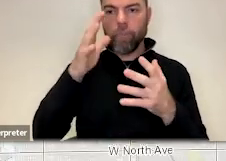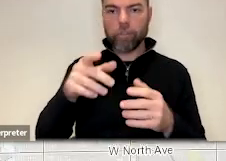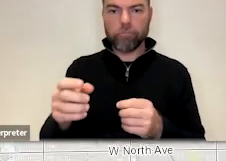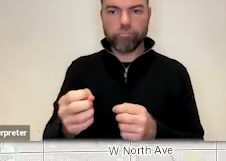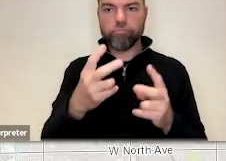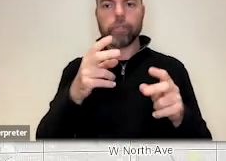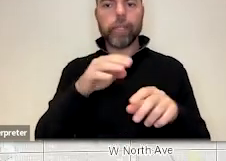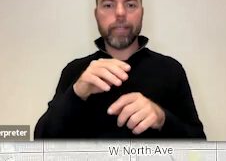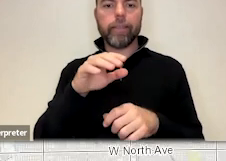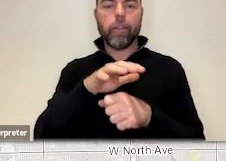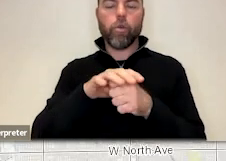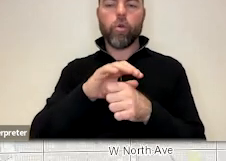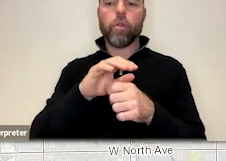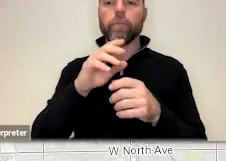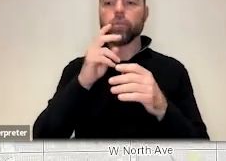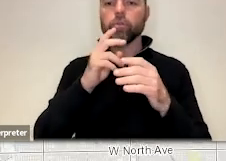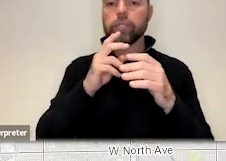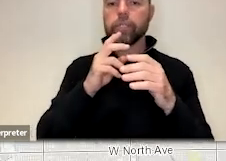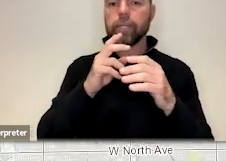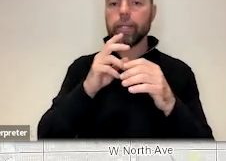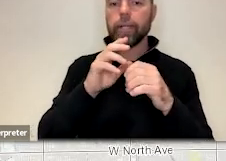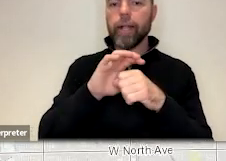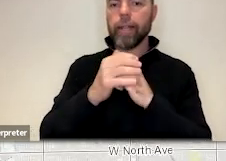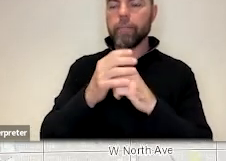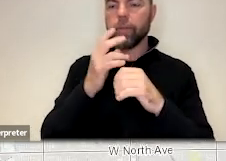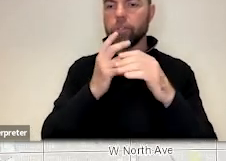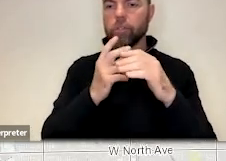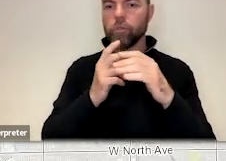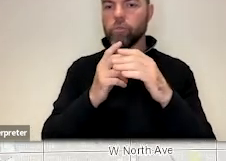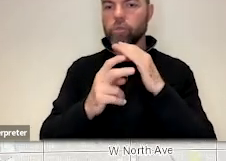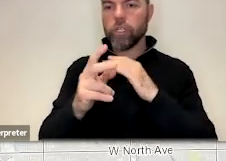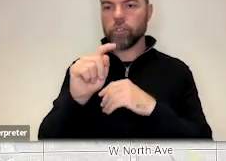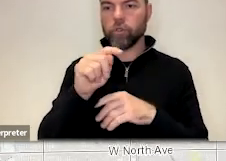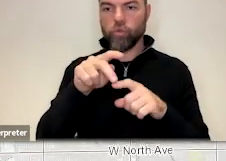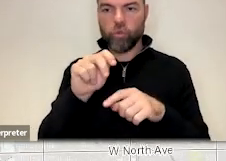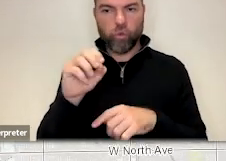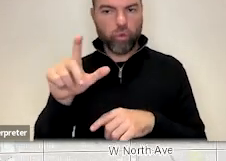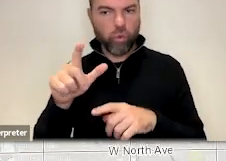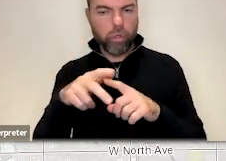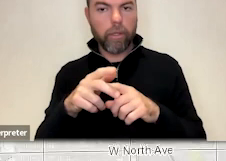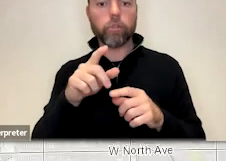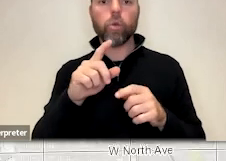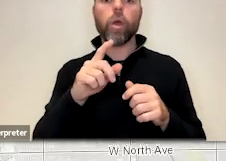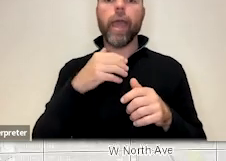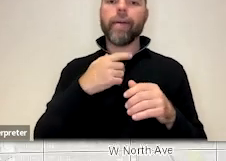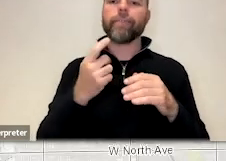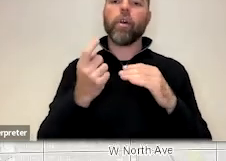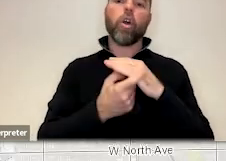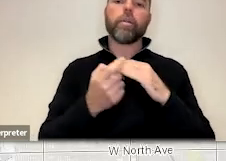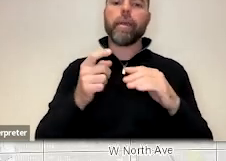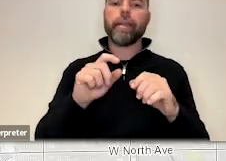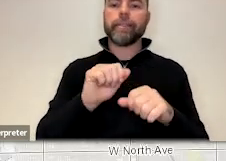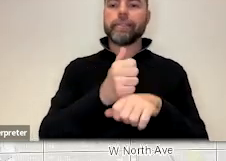tool. There is a default set. So when I first sort of do my location